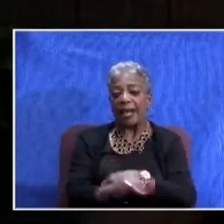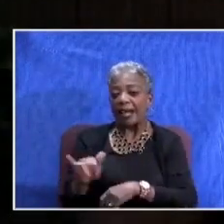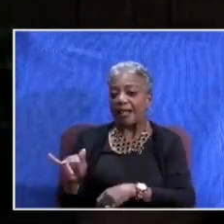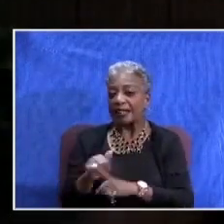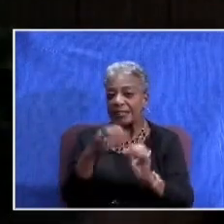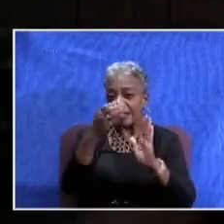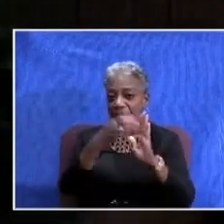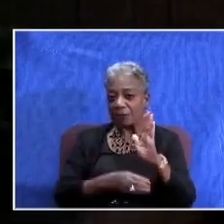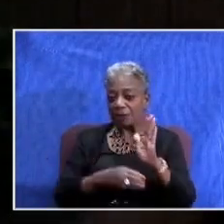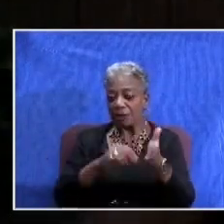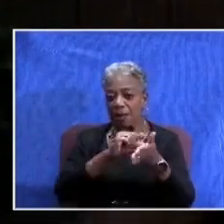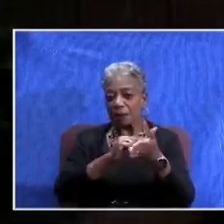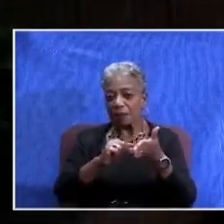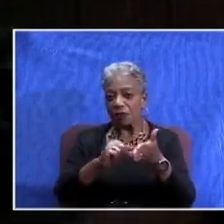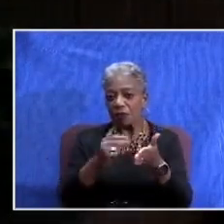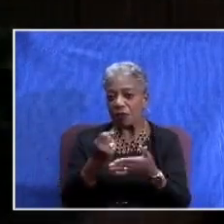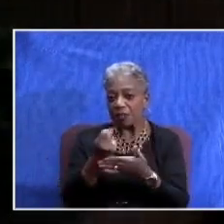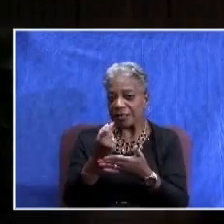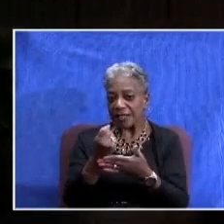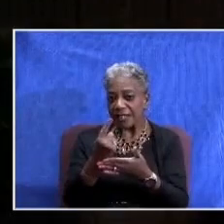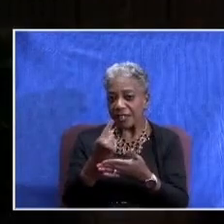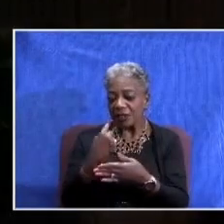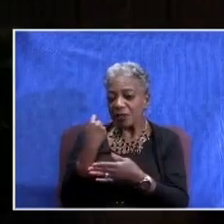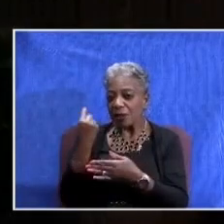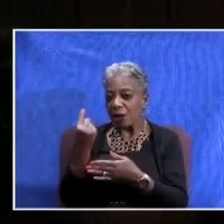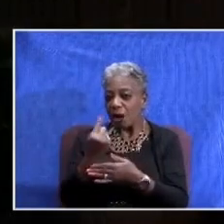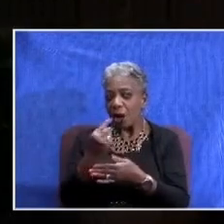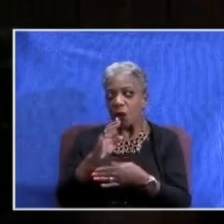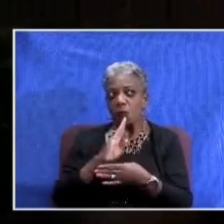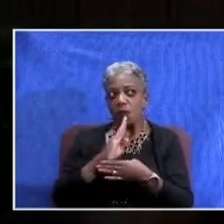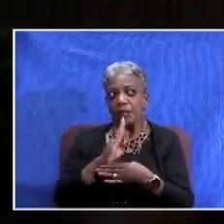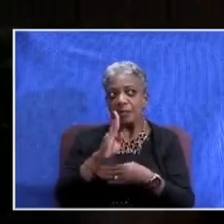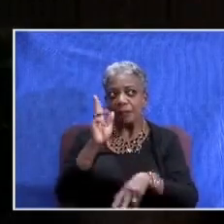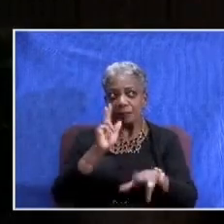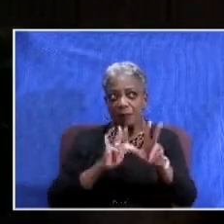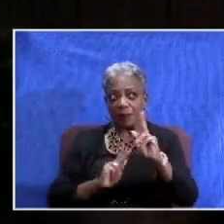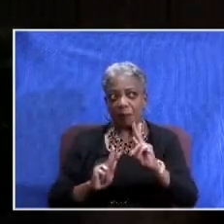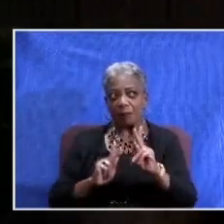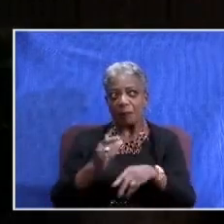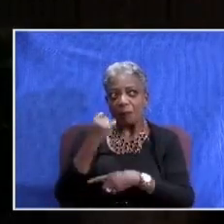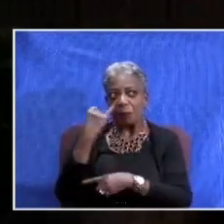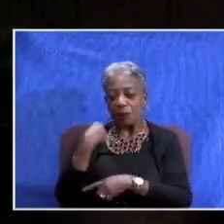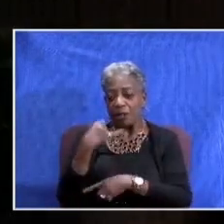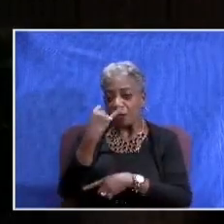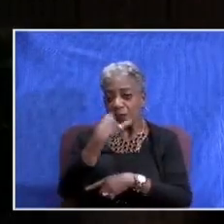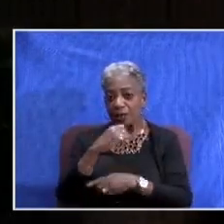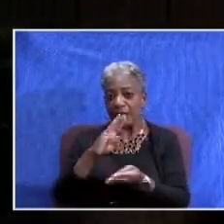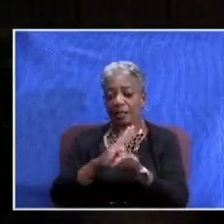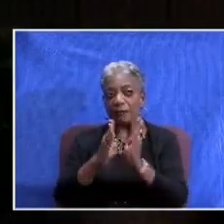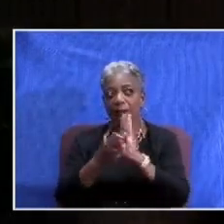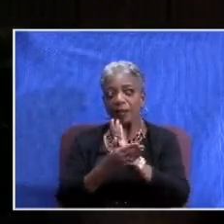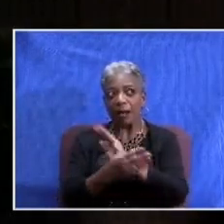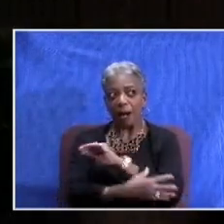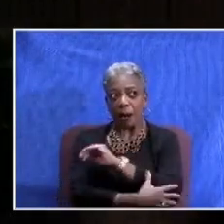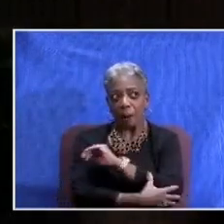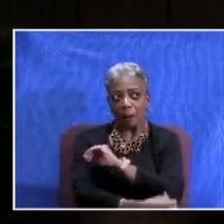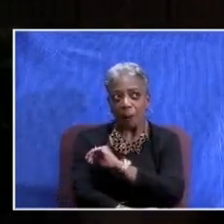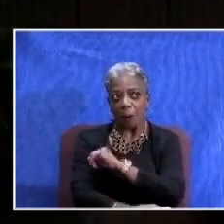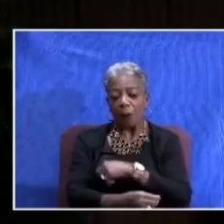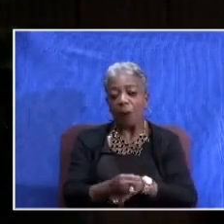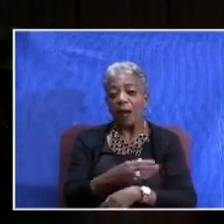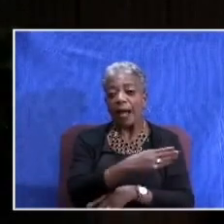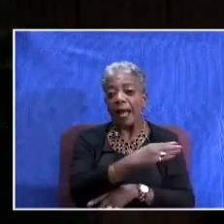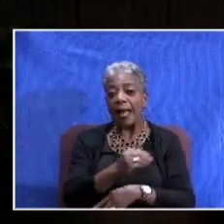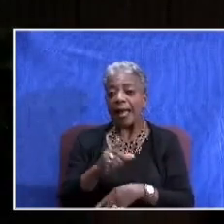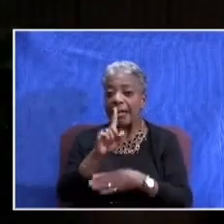verse 11. He says, there will always be some Israelites who are poor and needy. That is why I'm commending you to be generous. The reason why people